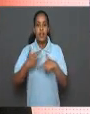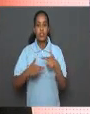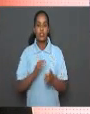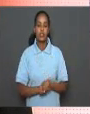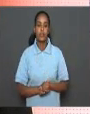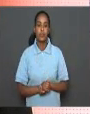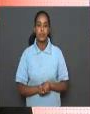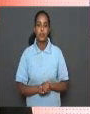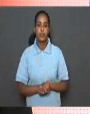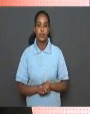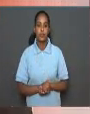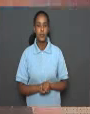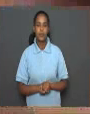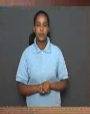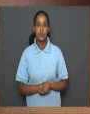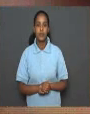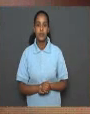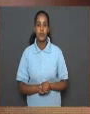reactions.